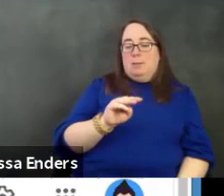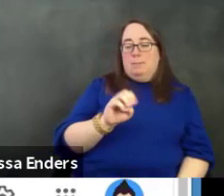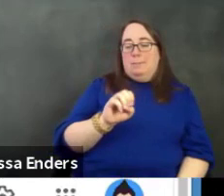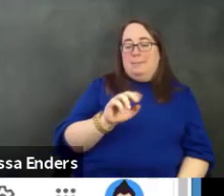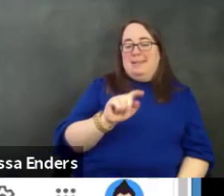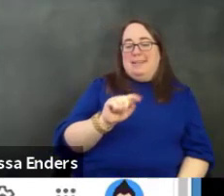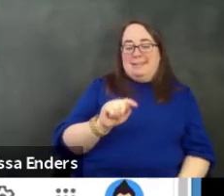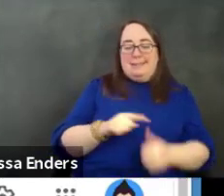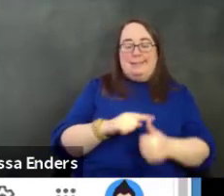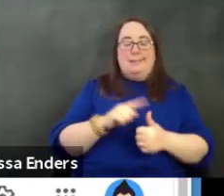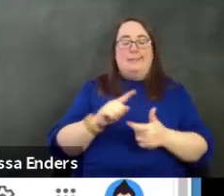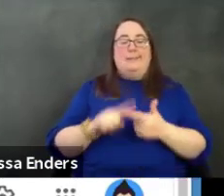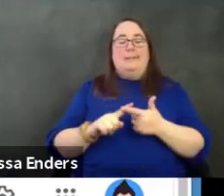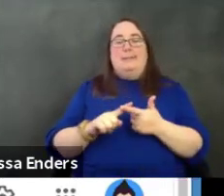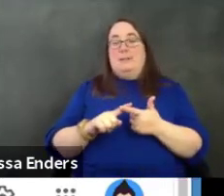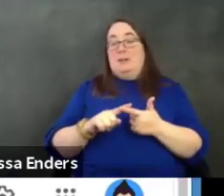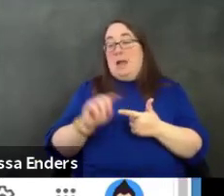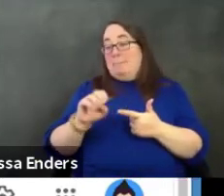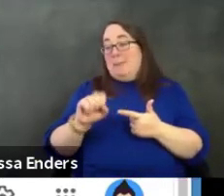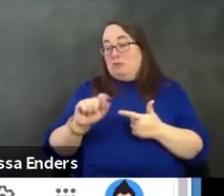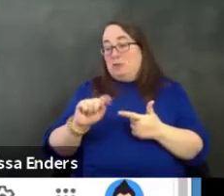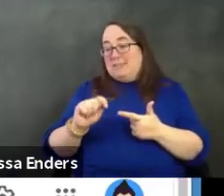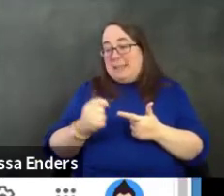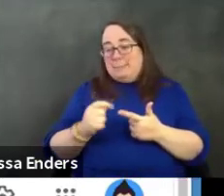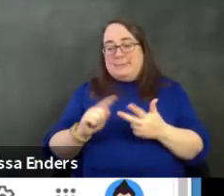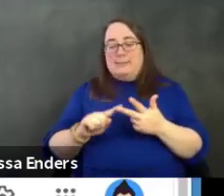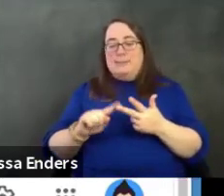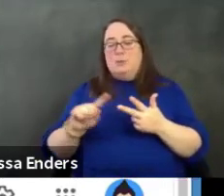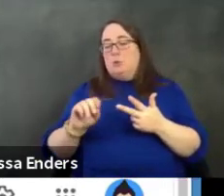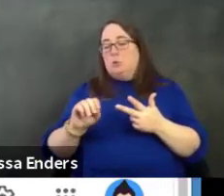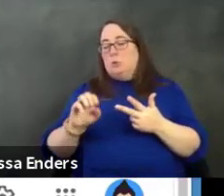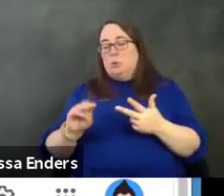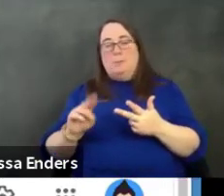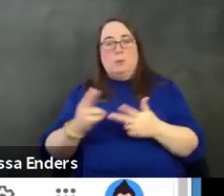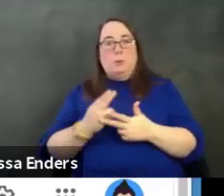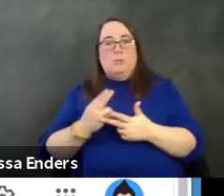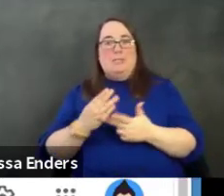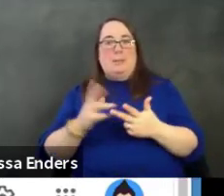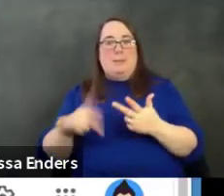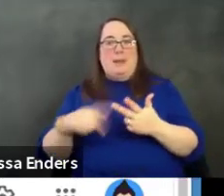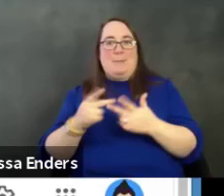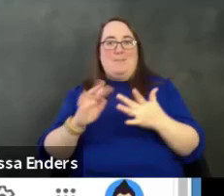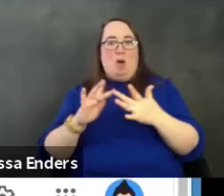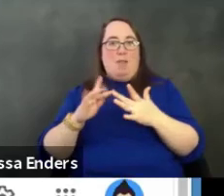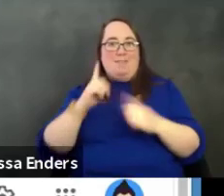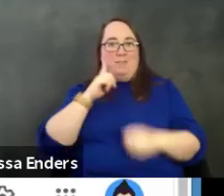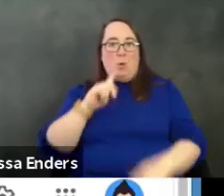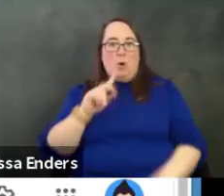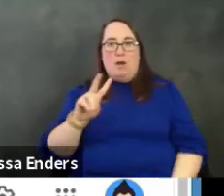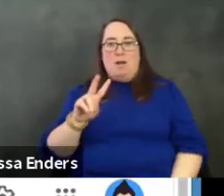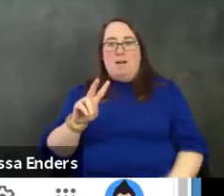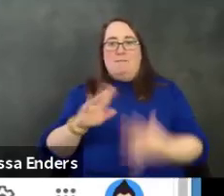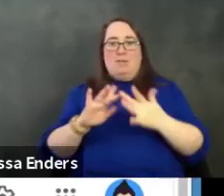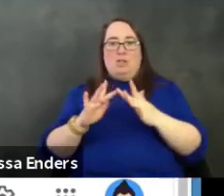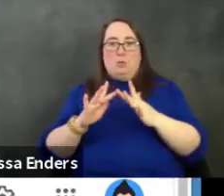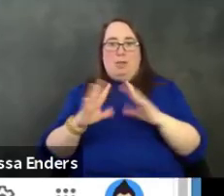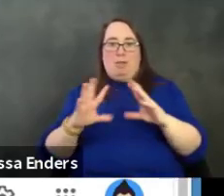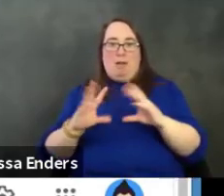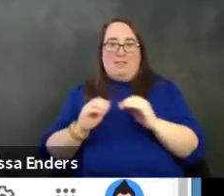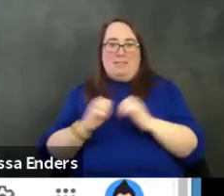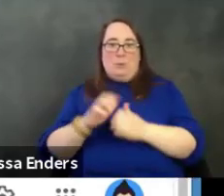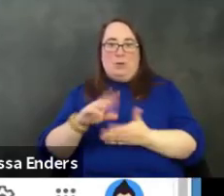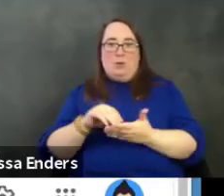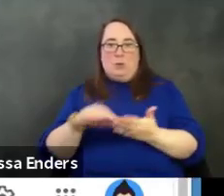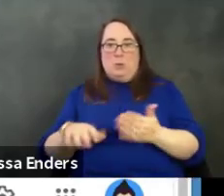if you're using Teams, but you're using some sort of online platform for virtual conferencing with your students. So what I've done is I've created